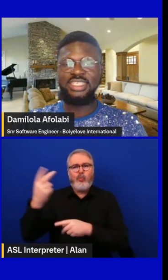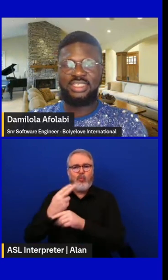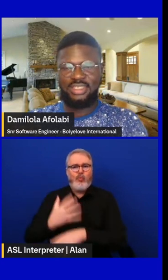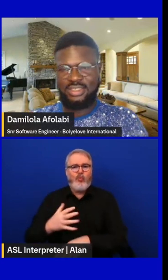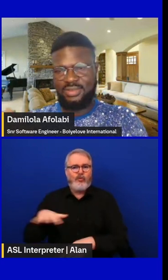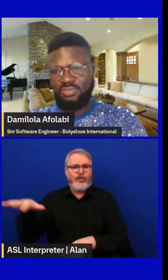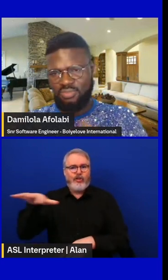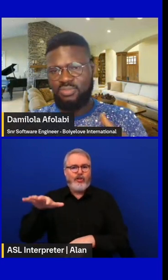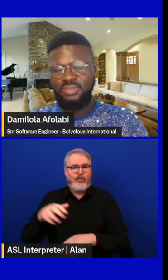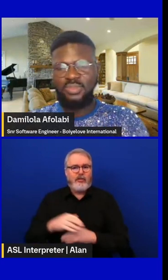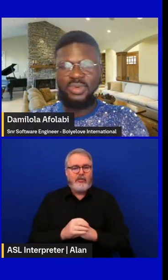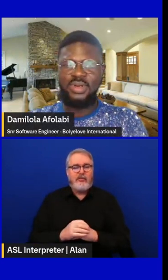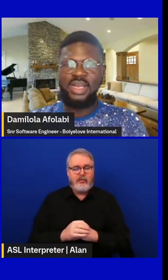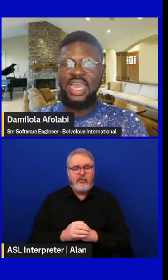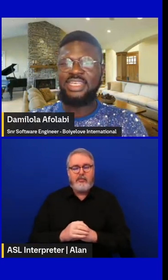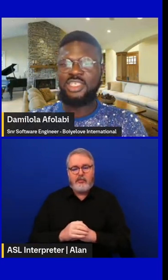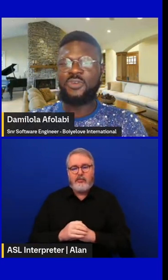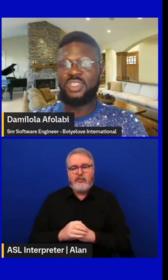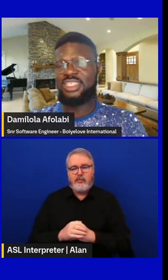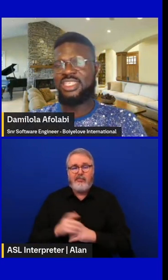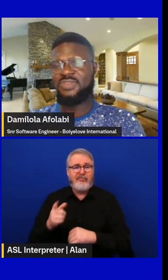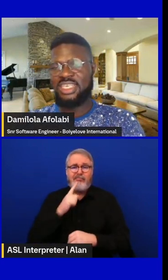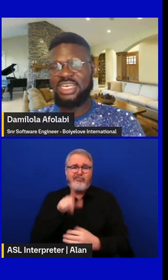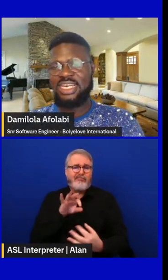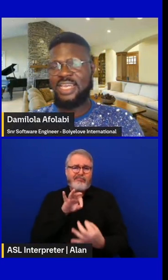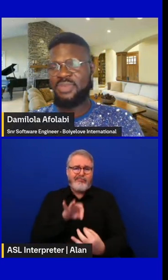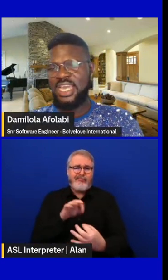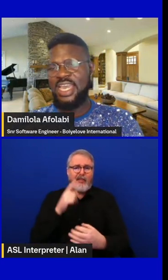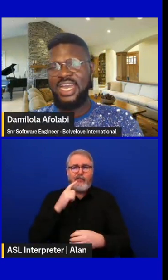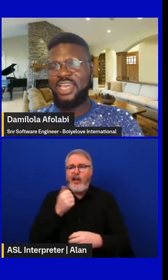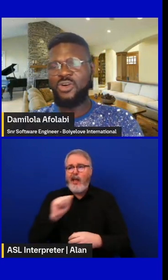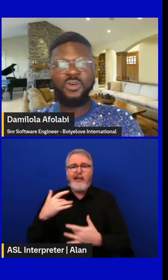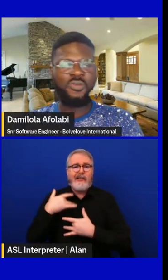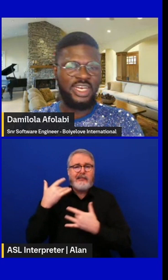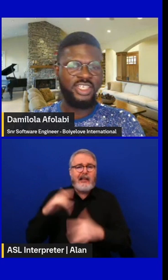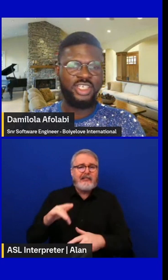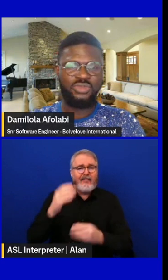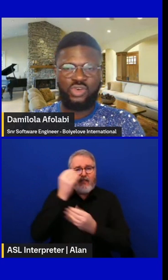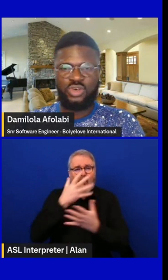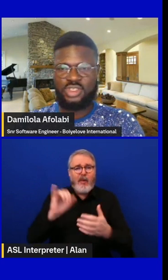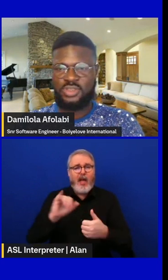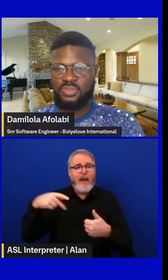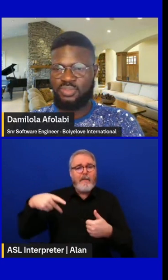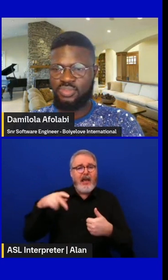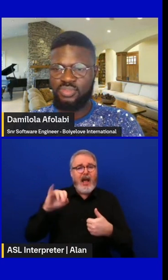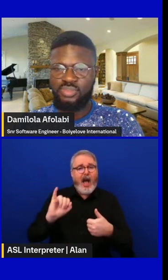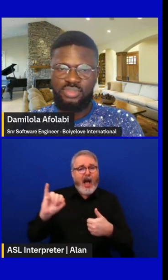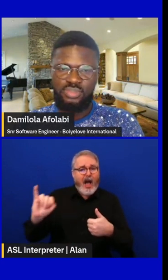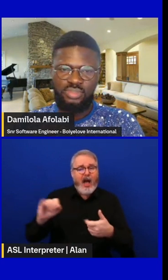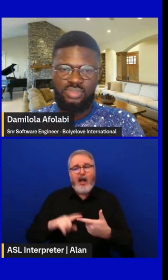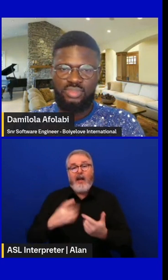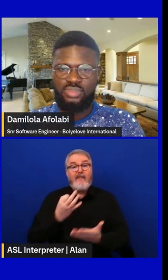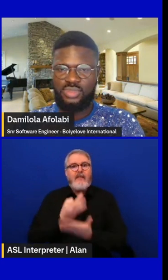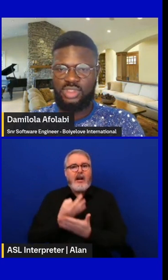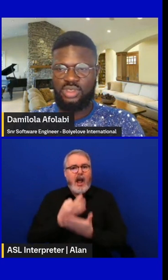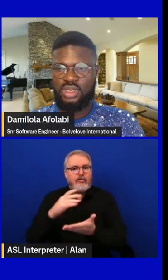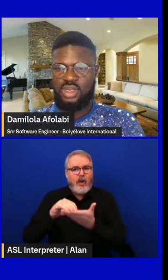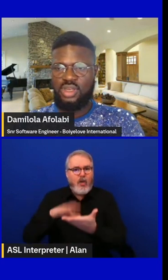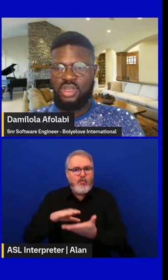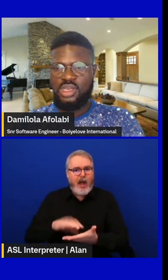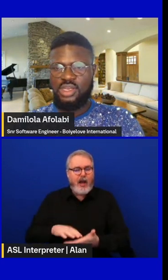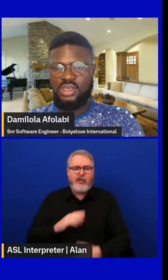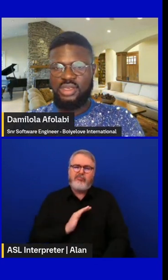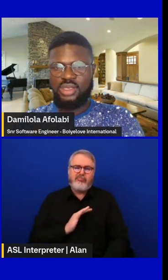And this is ideal for sensitive data like PII or financial records.